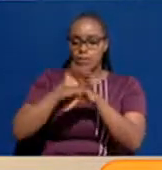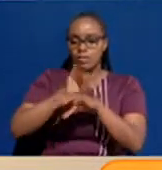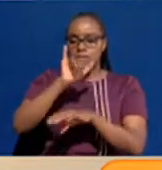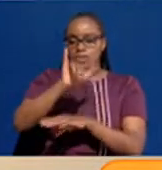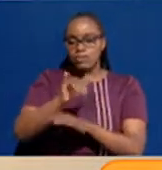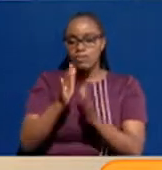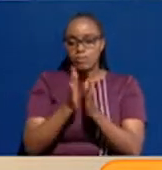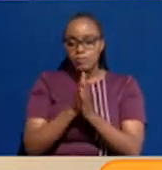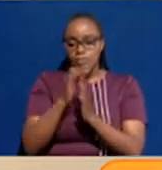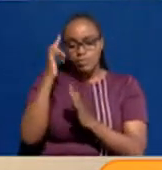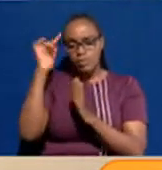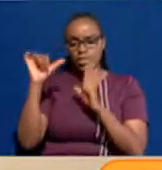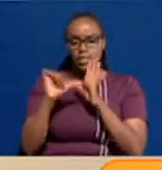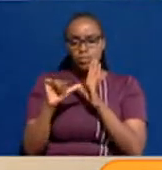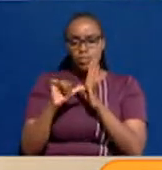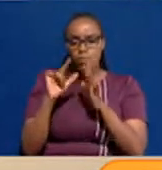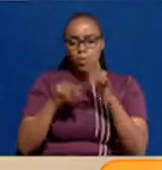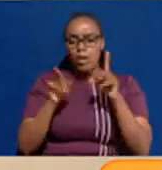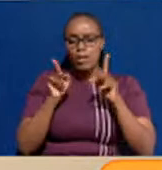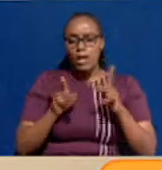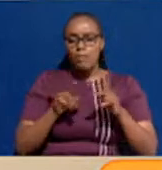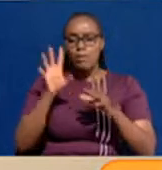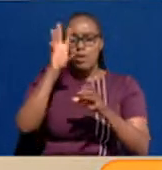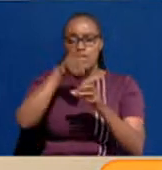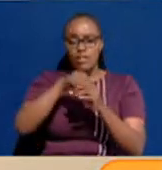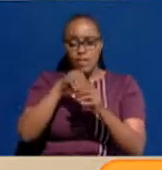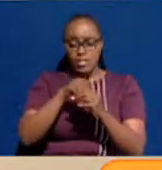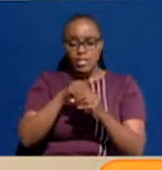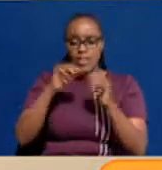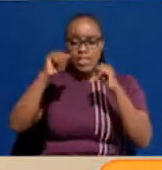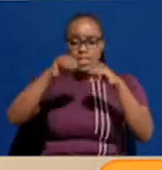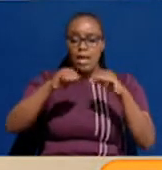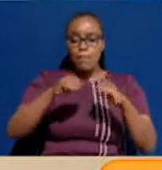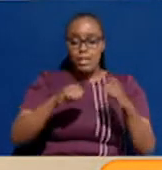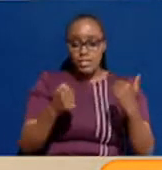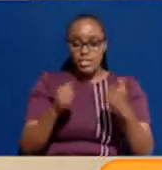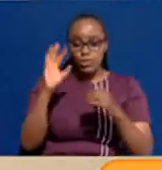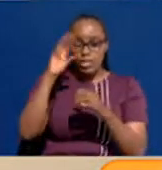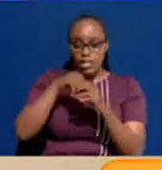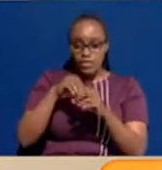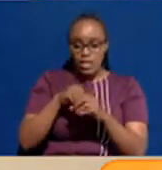I think the problem has been people investing or ability to invest in solar